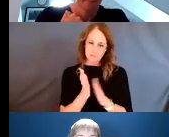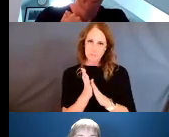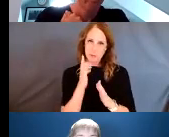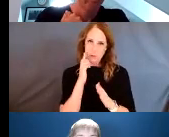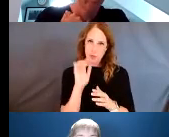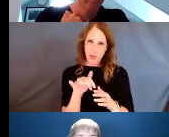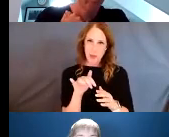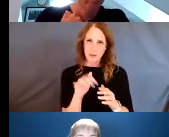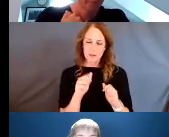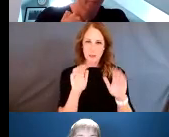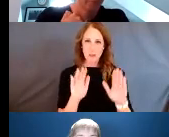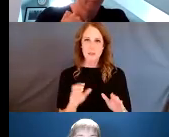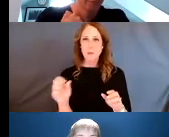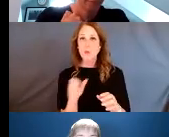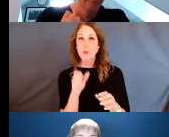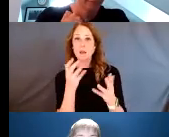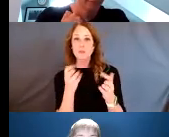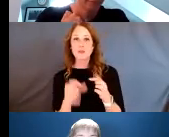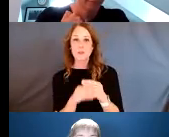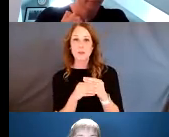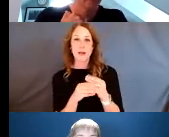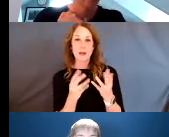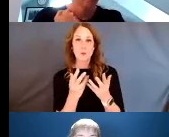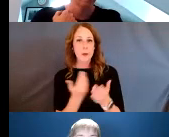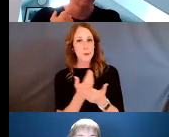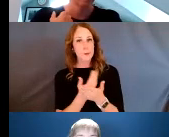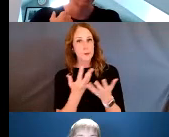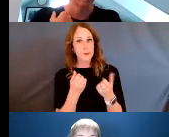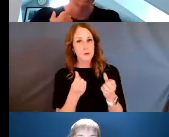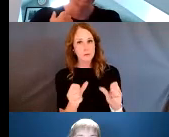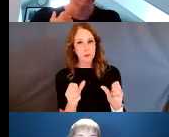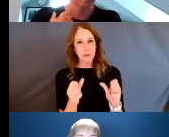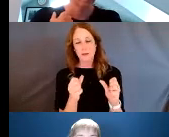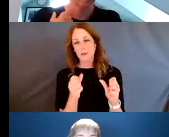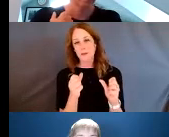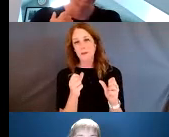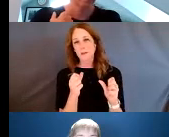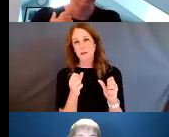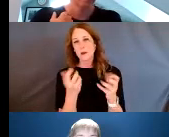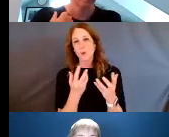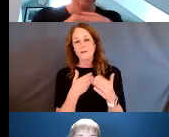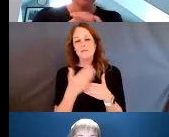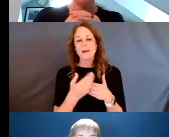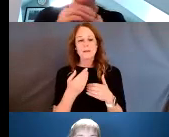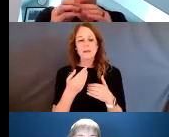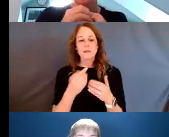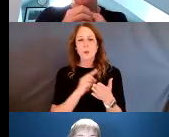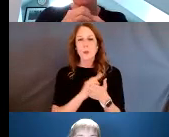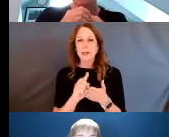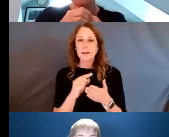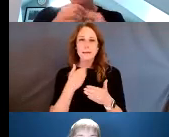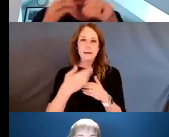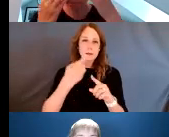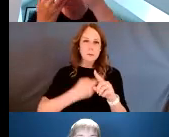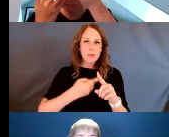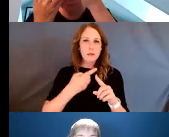doing? What kind of things do you want to try out? What can you be doing in the next 7 days or the next month or the next year to improve